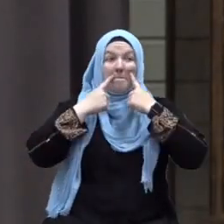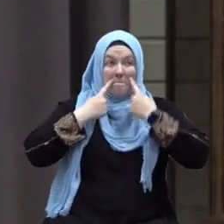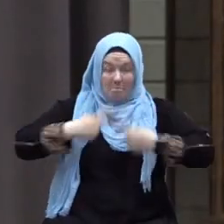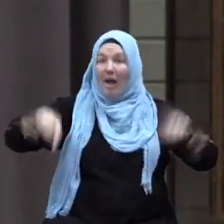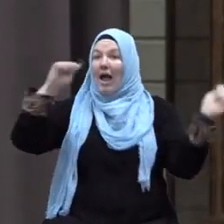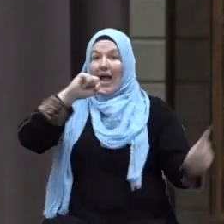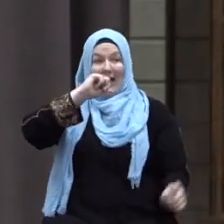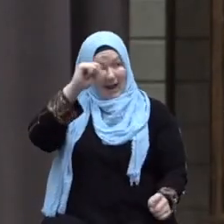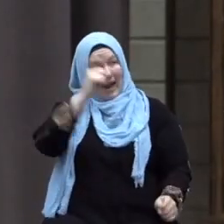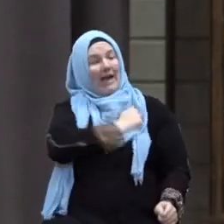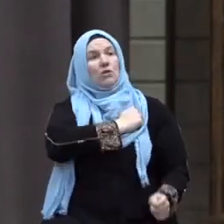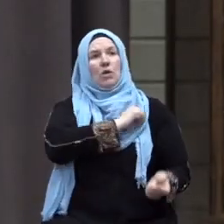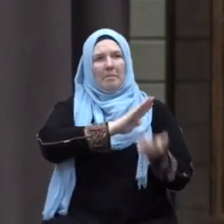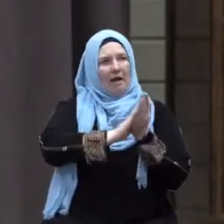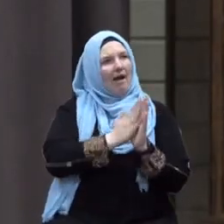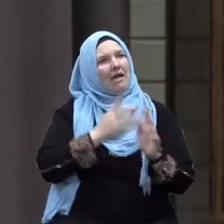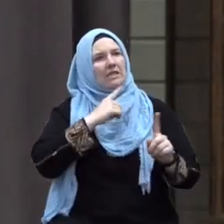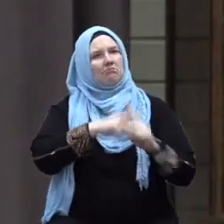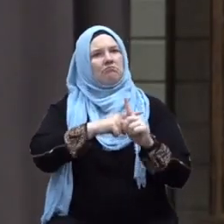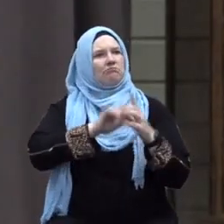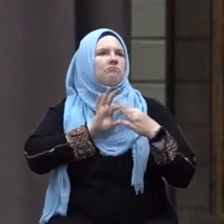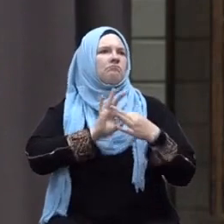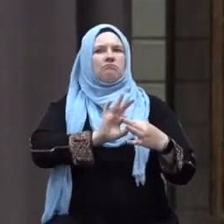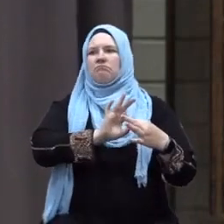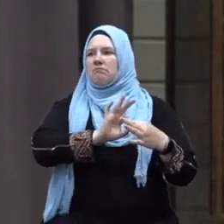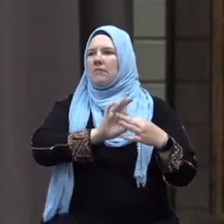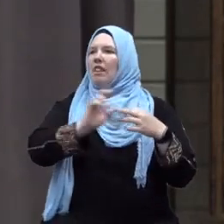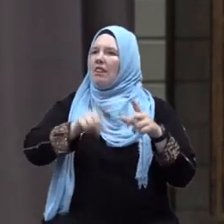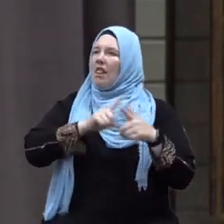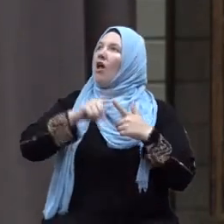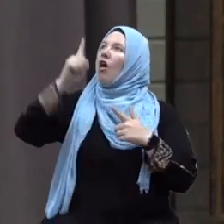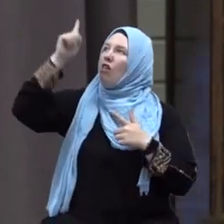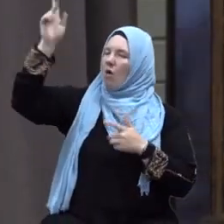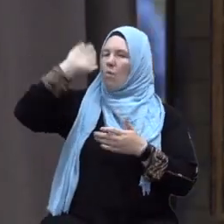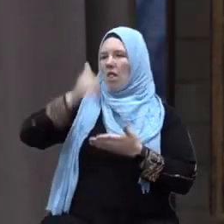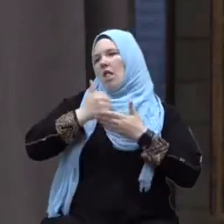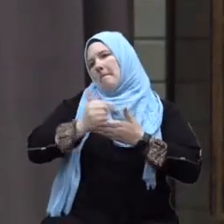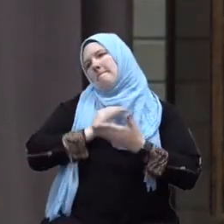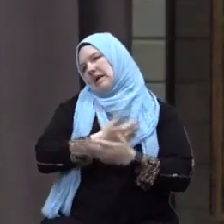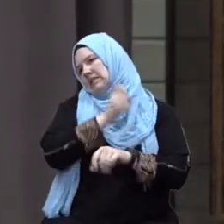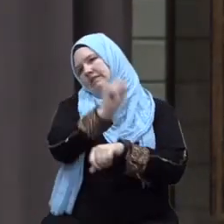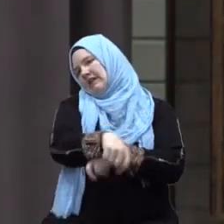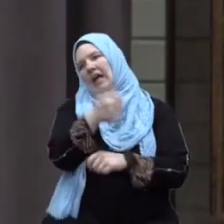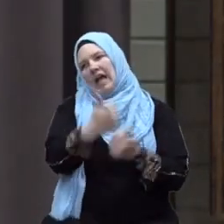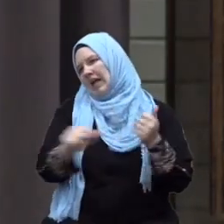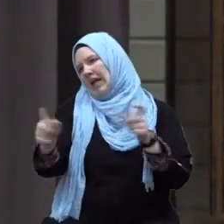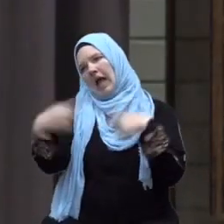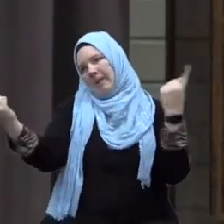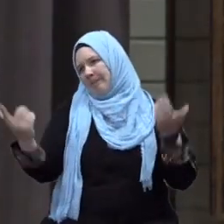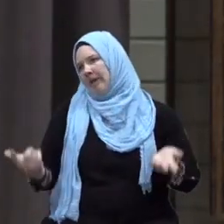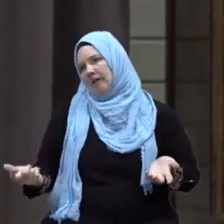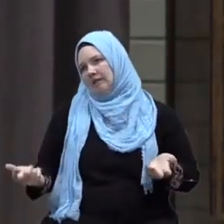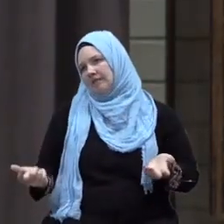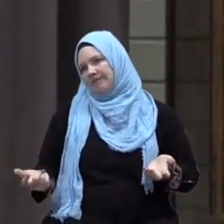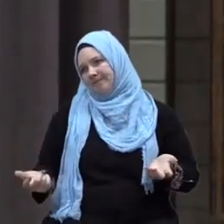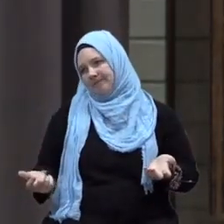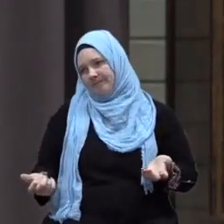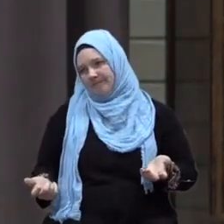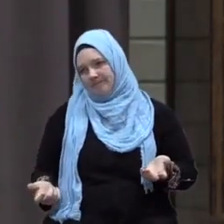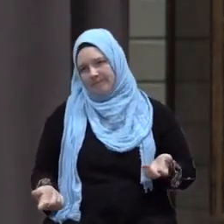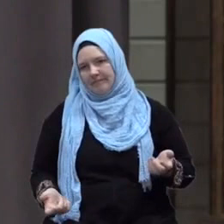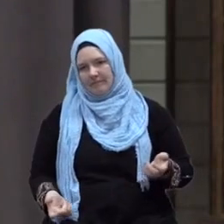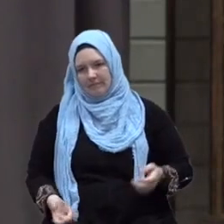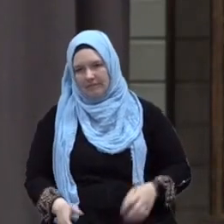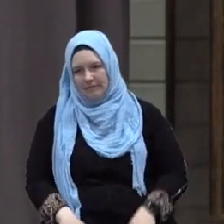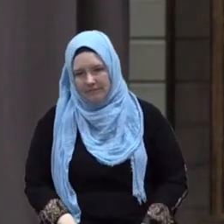defeat those attitudes, Allah will help us defeat any enemy, no matter how powerful they may